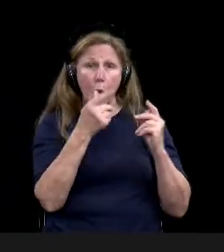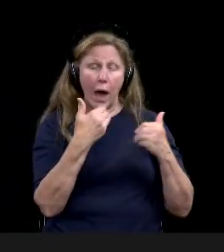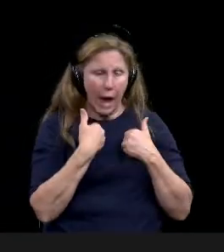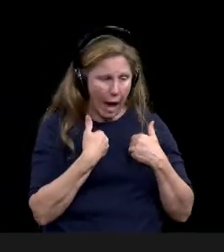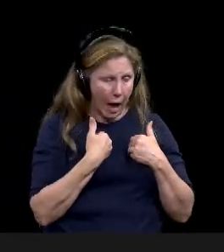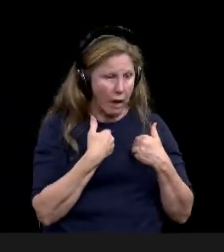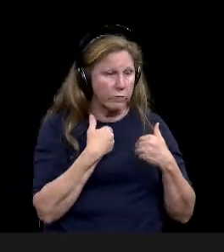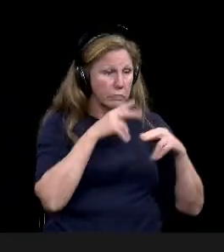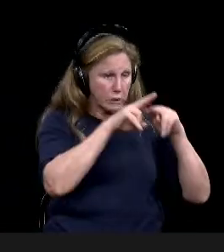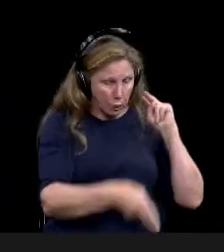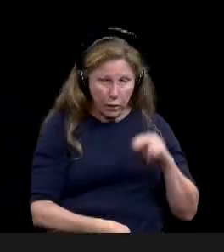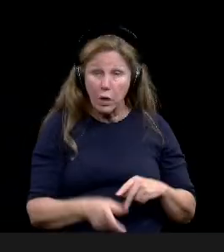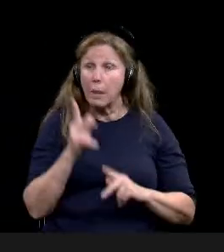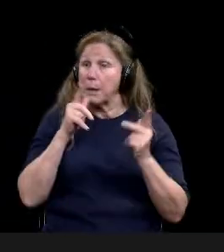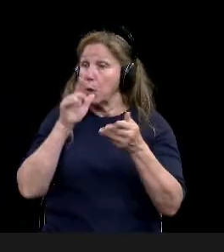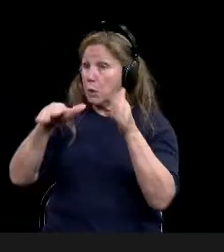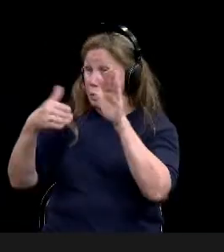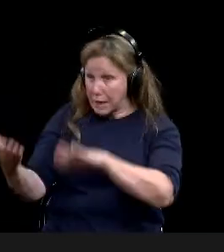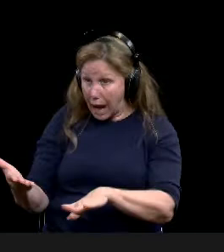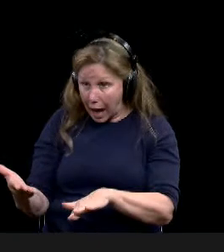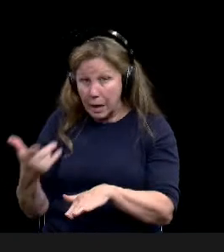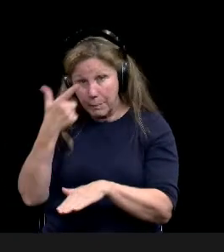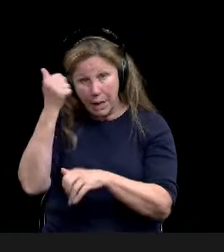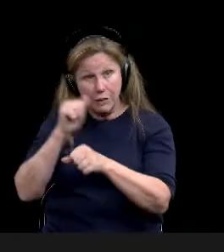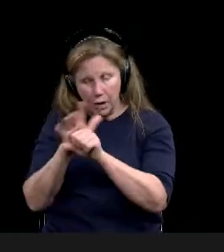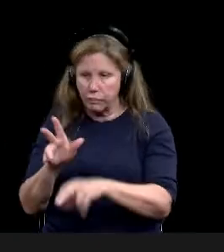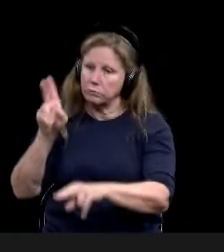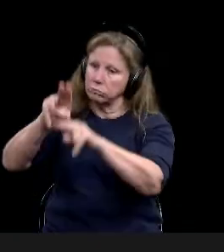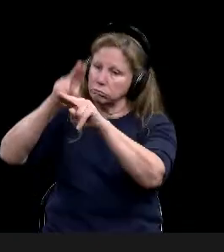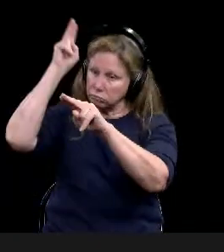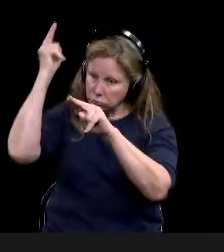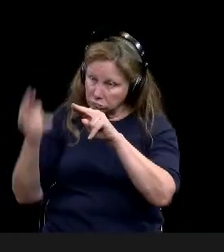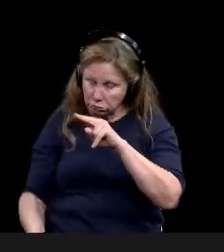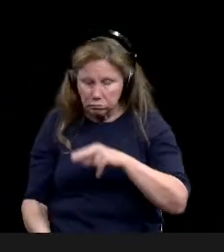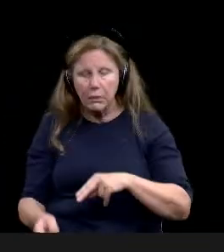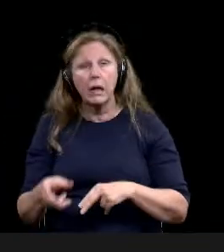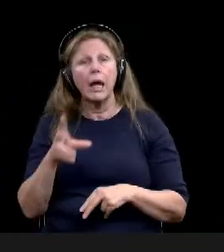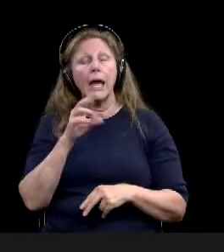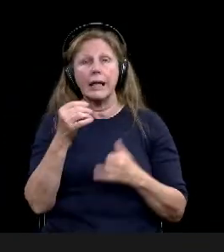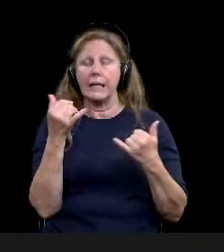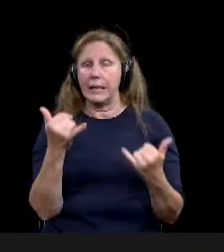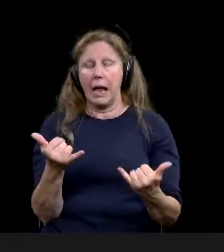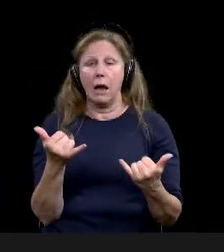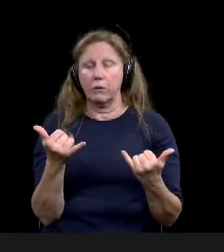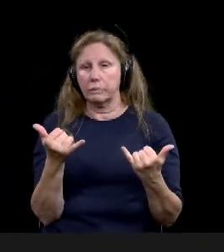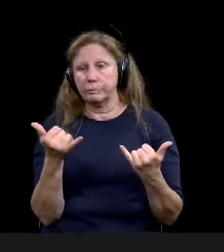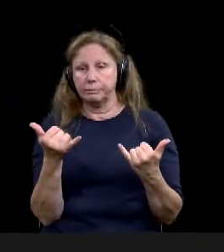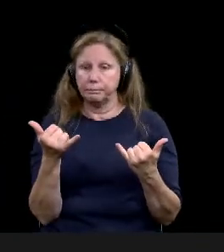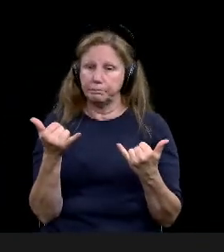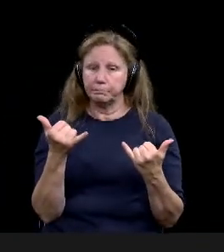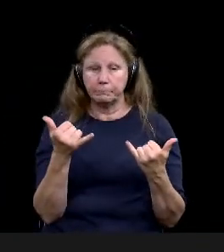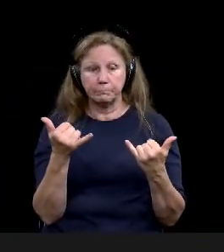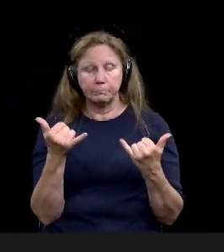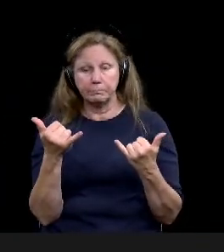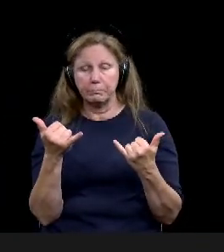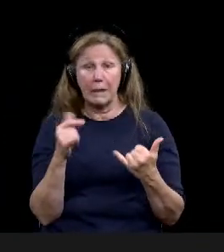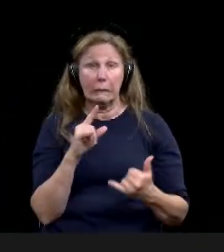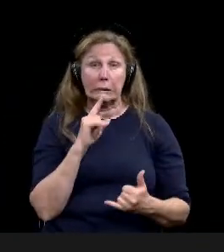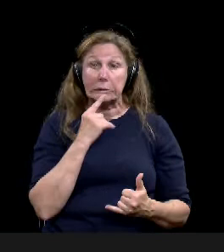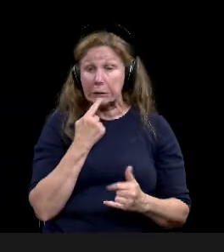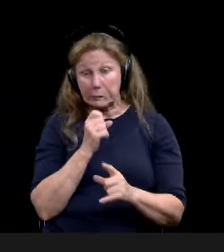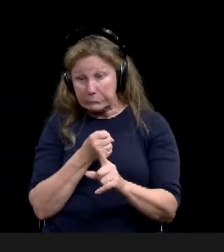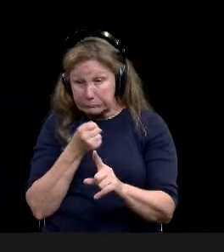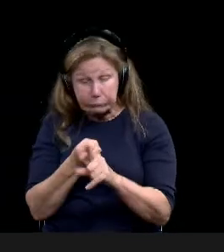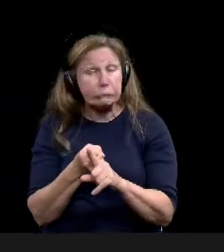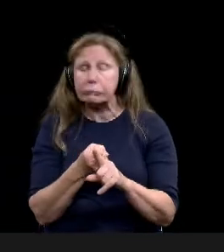a serious adverse effect to the vaccine that the evidence is abundantly clear that